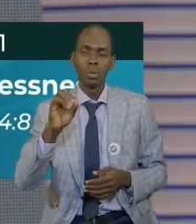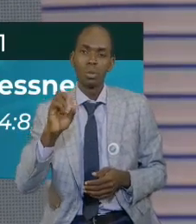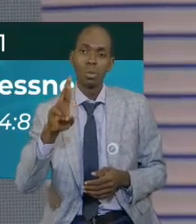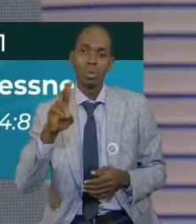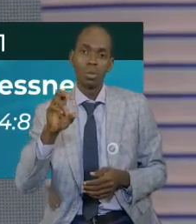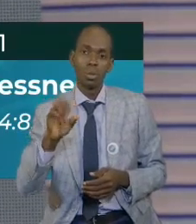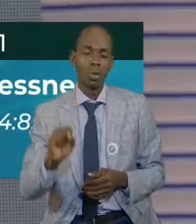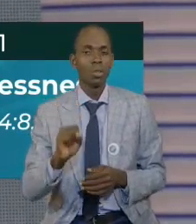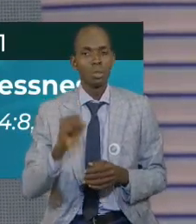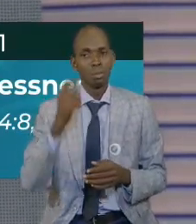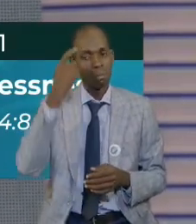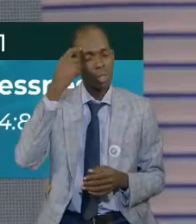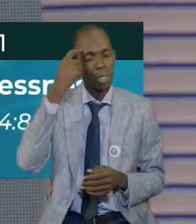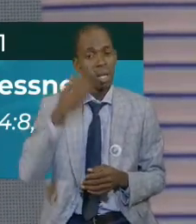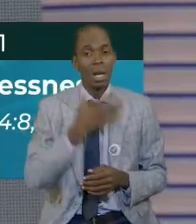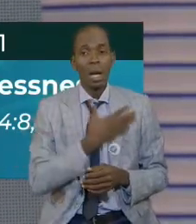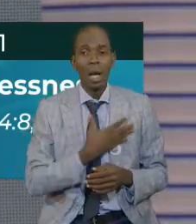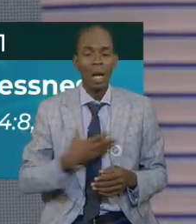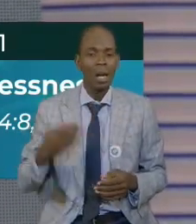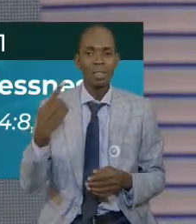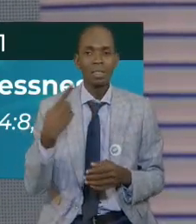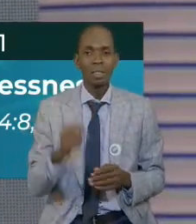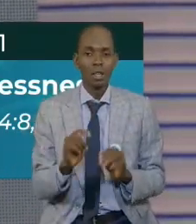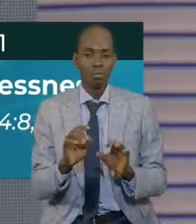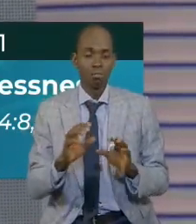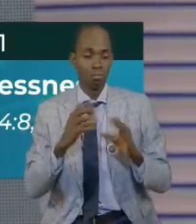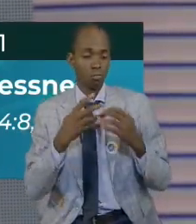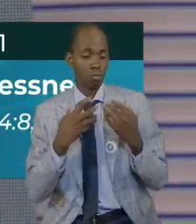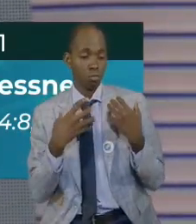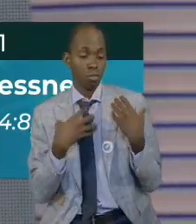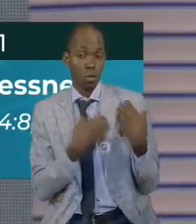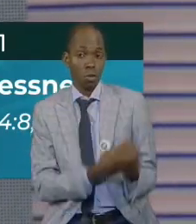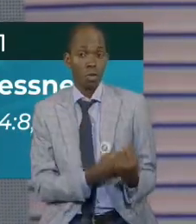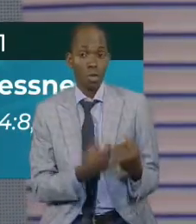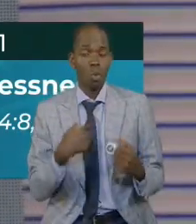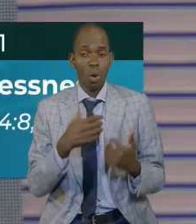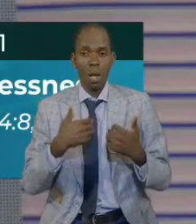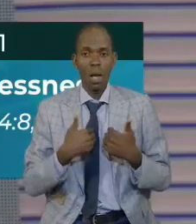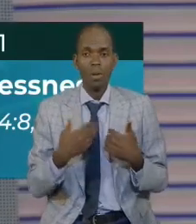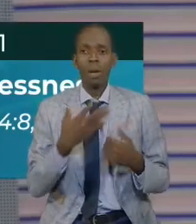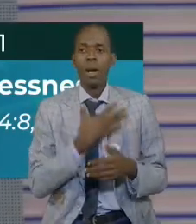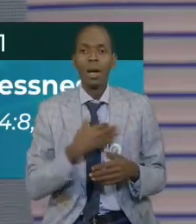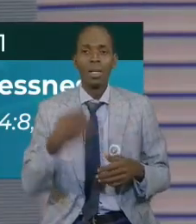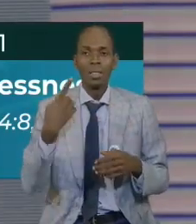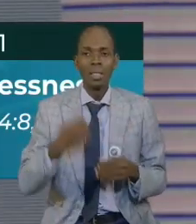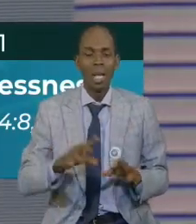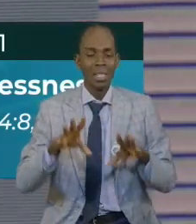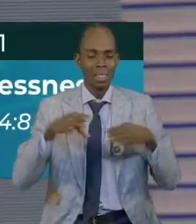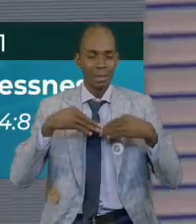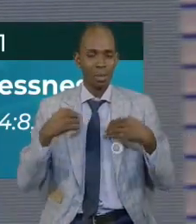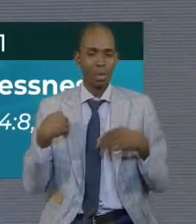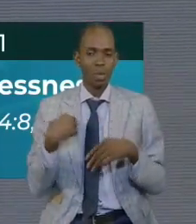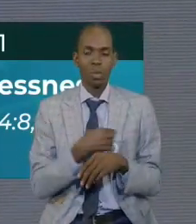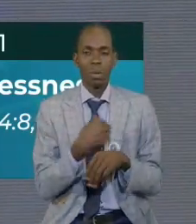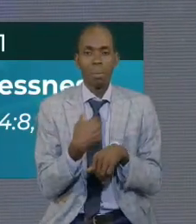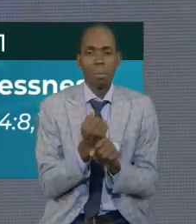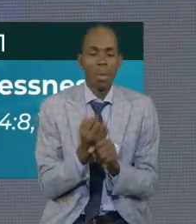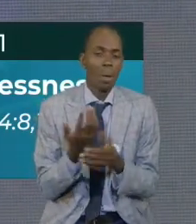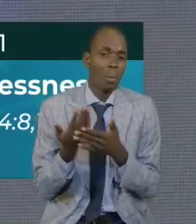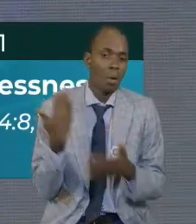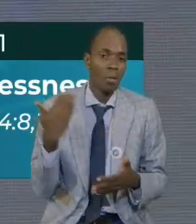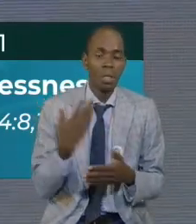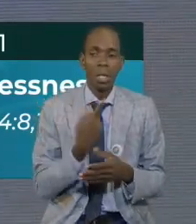and the confidence we add acceptance were made and the decisions were